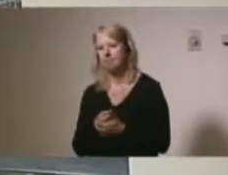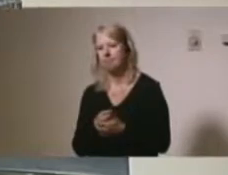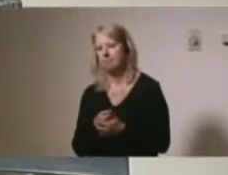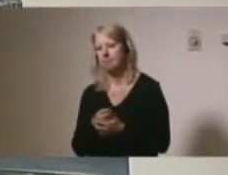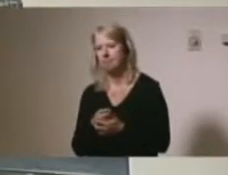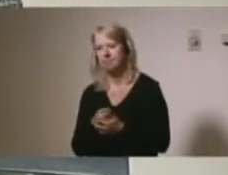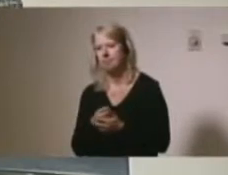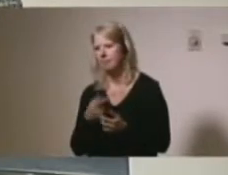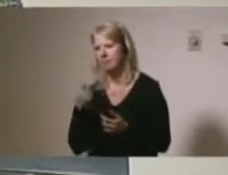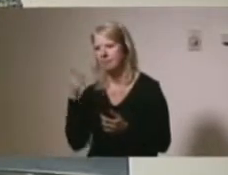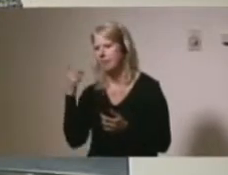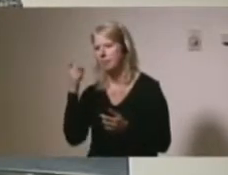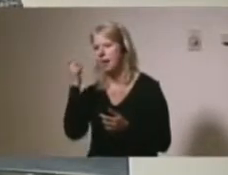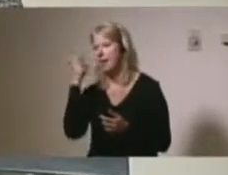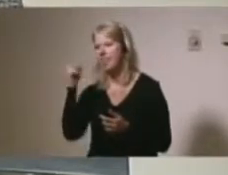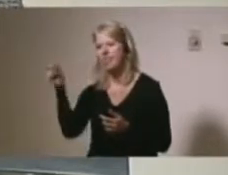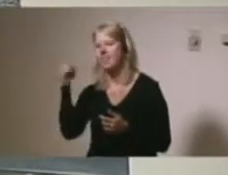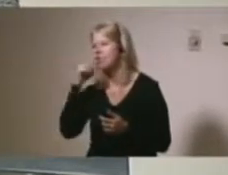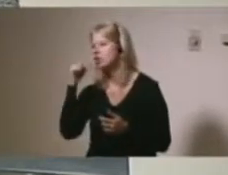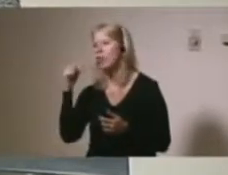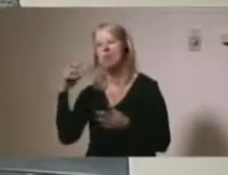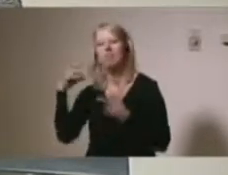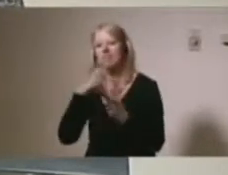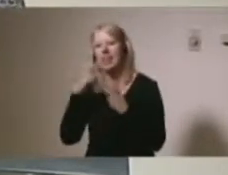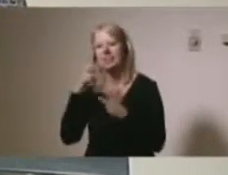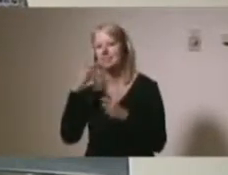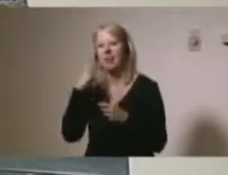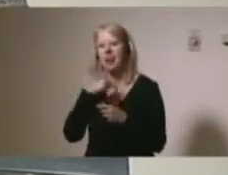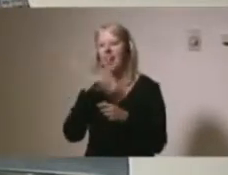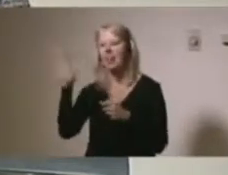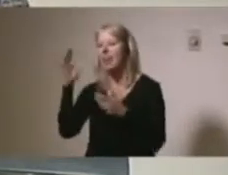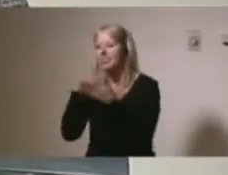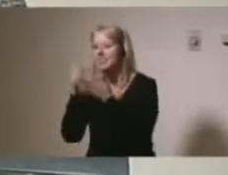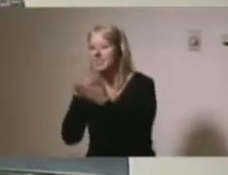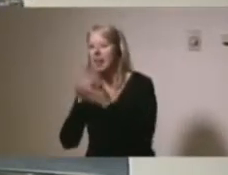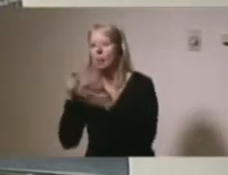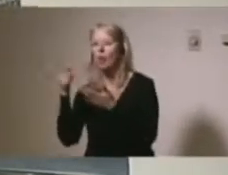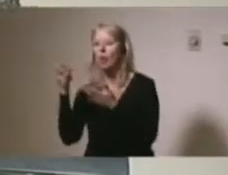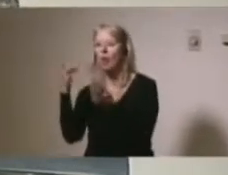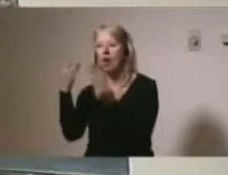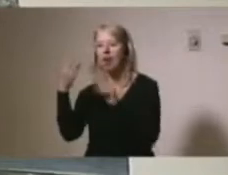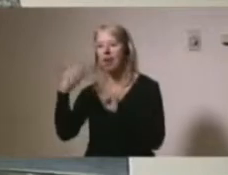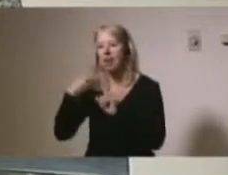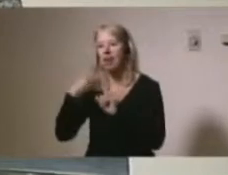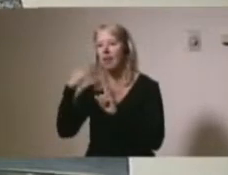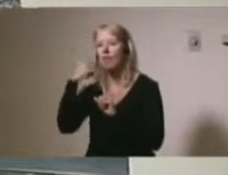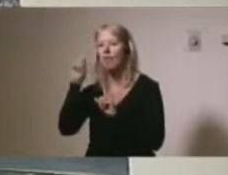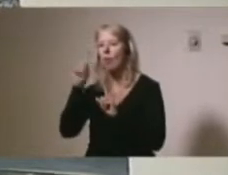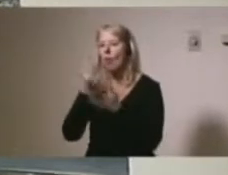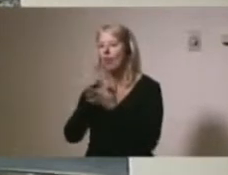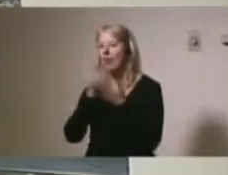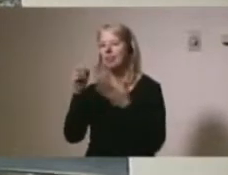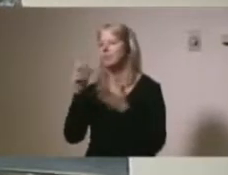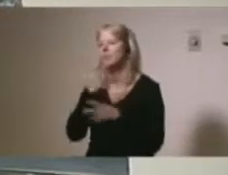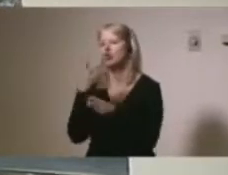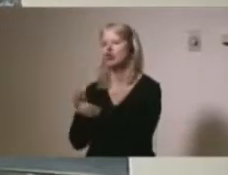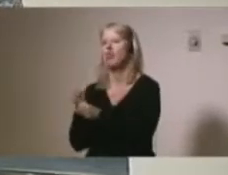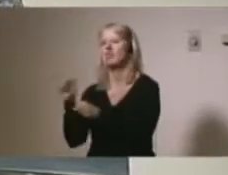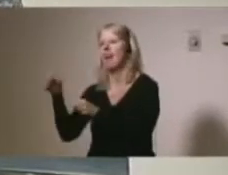invest their salaries in us. They don't come to get credit cards in our bank. They trust other banks more